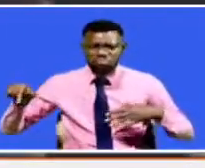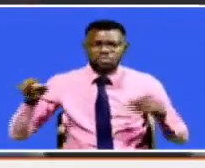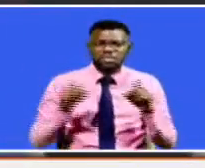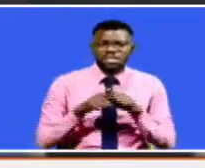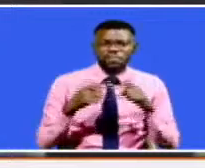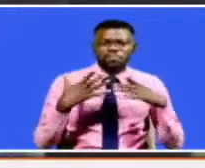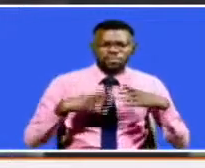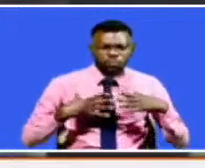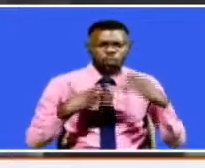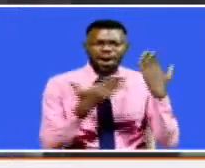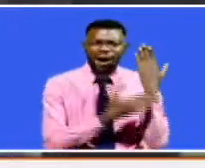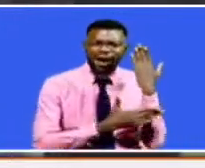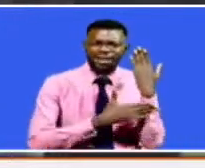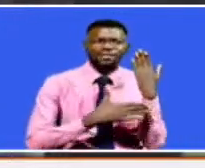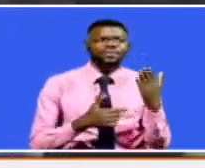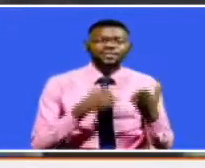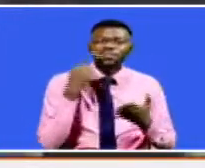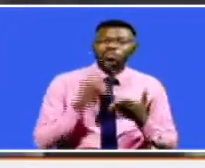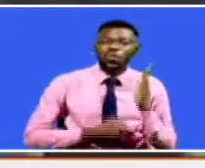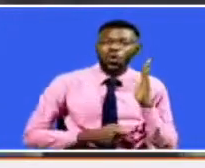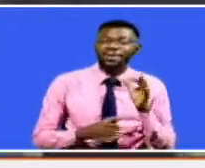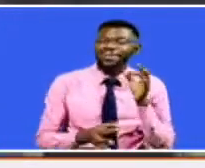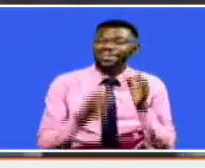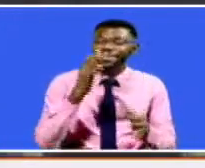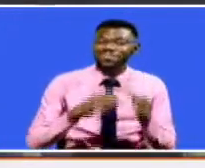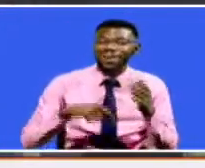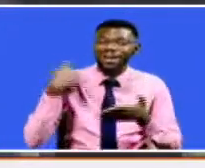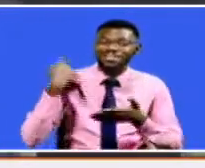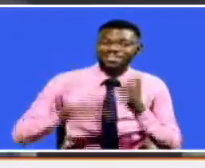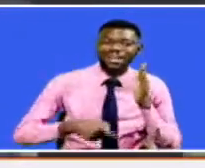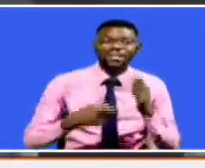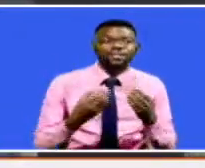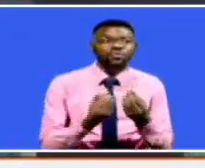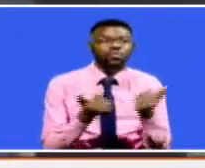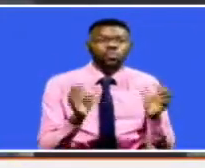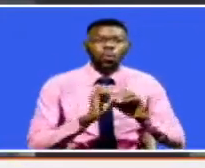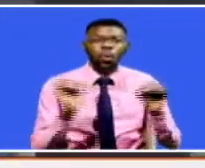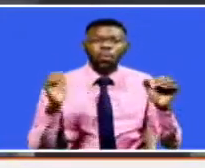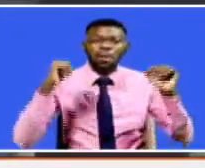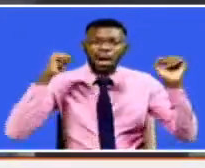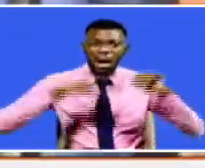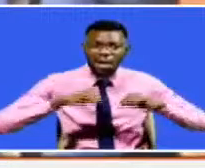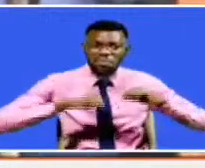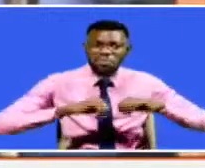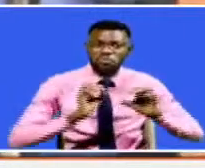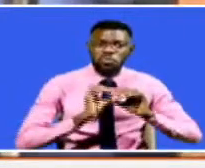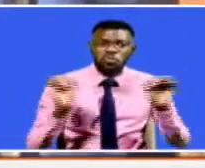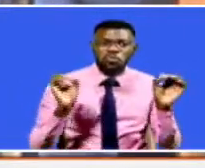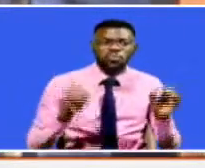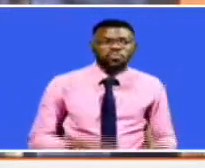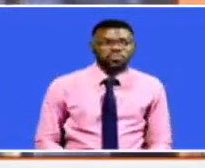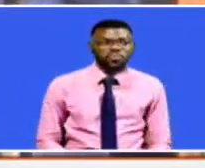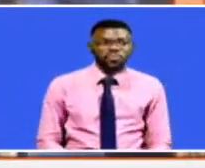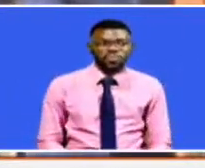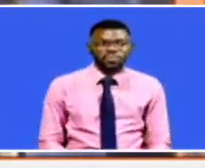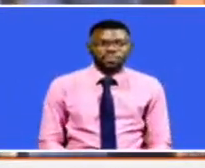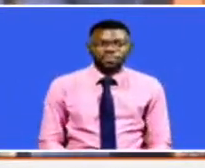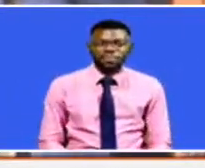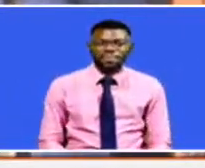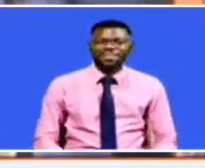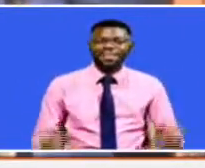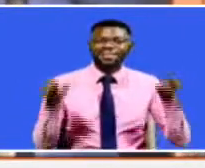country. Without the cost of living, there is no deal. Tuko pamoja. Kila njaa iko na